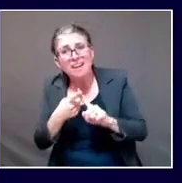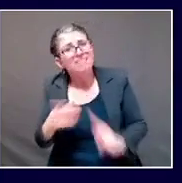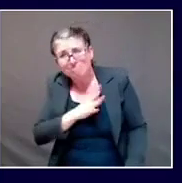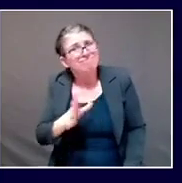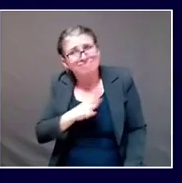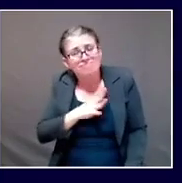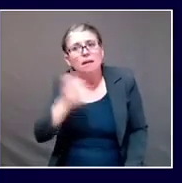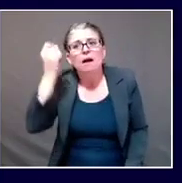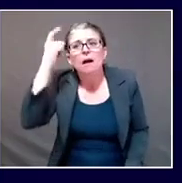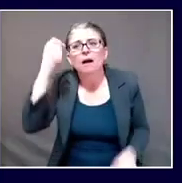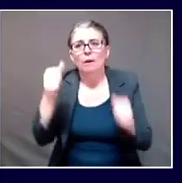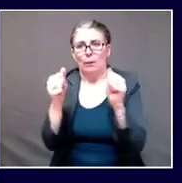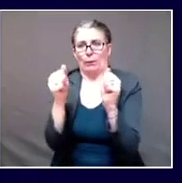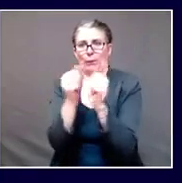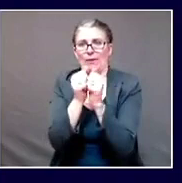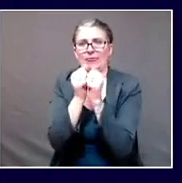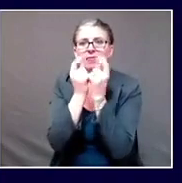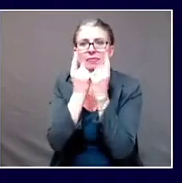cup of coffee or a beer?